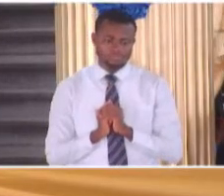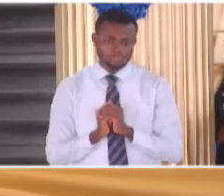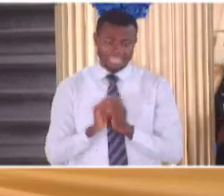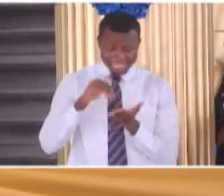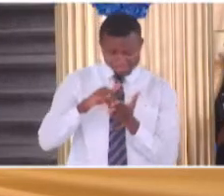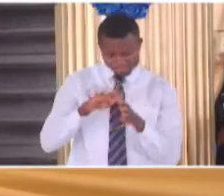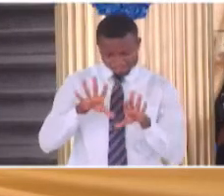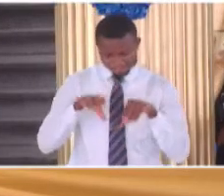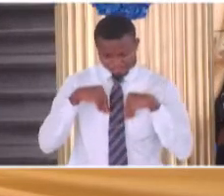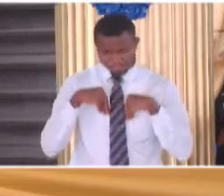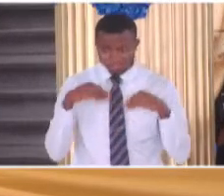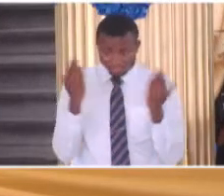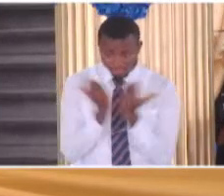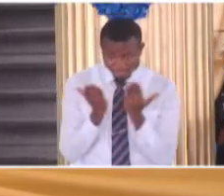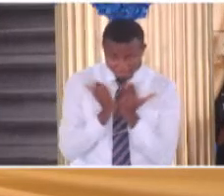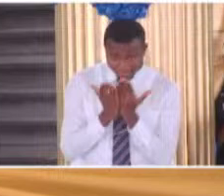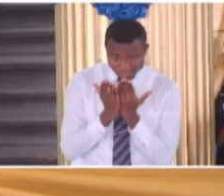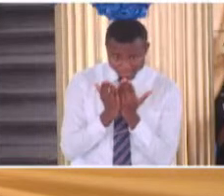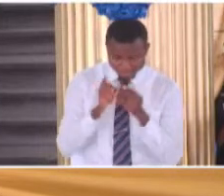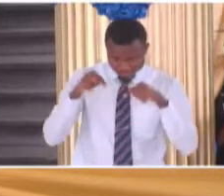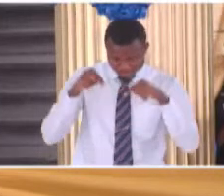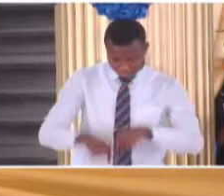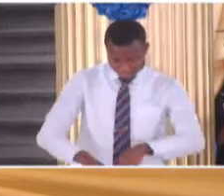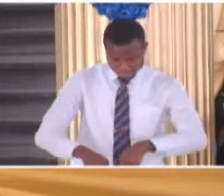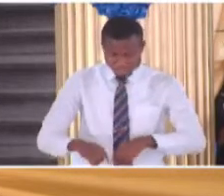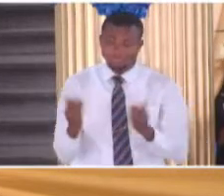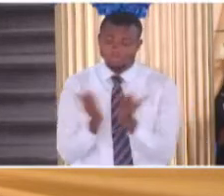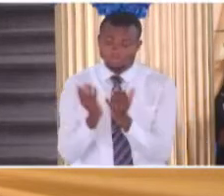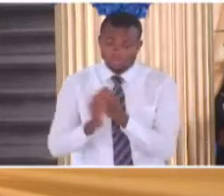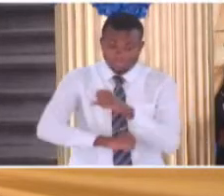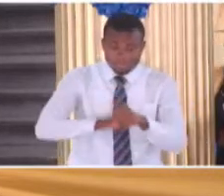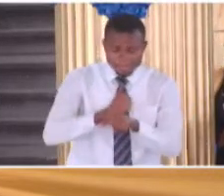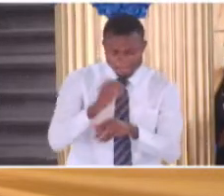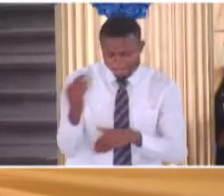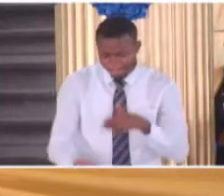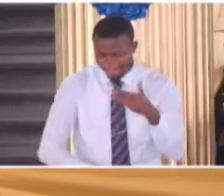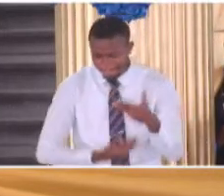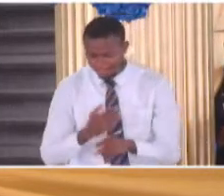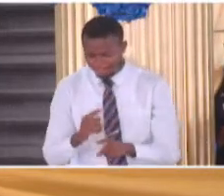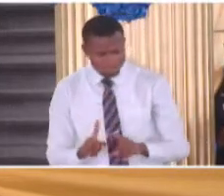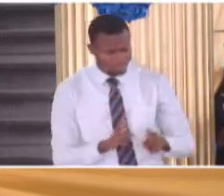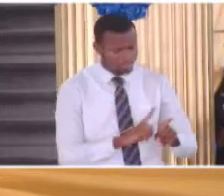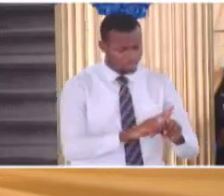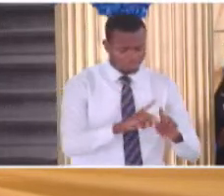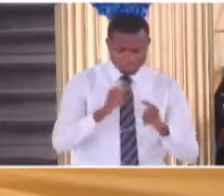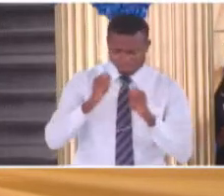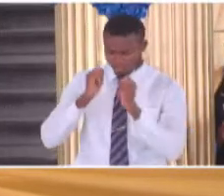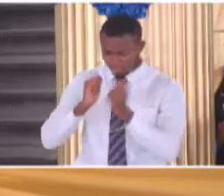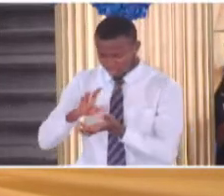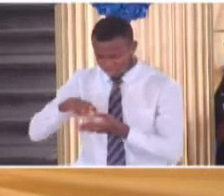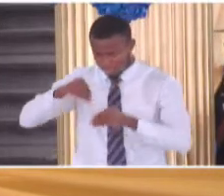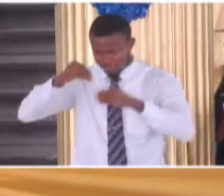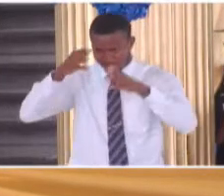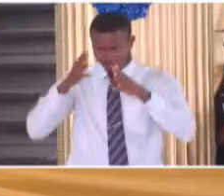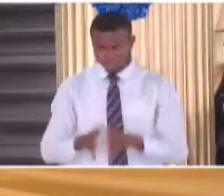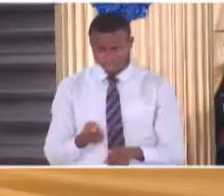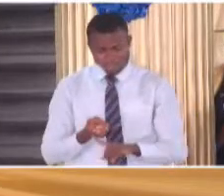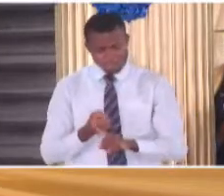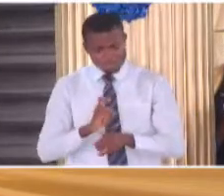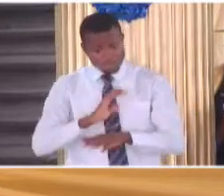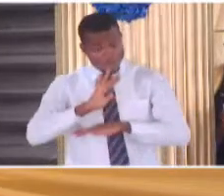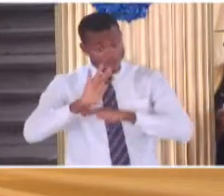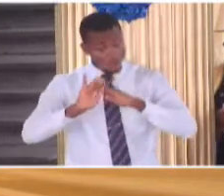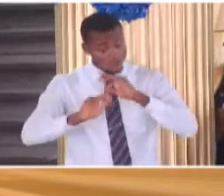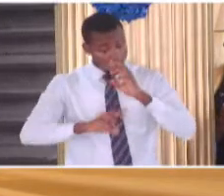Admissions. This academic year, we welcome the diverse and talented cohort of students from across the